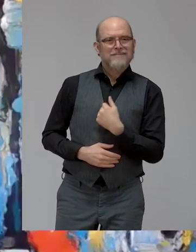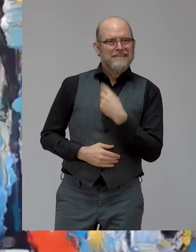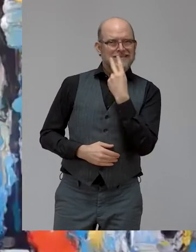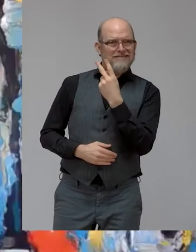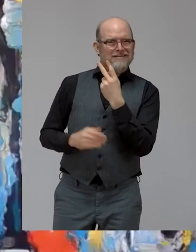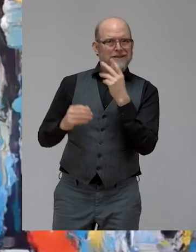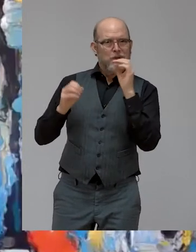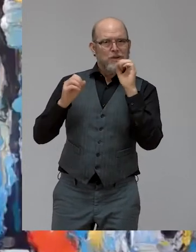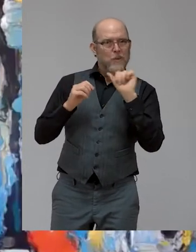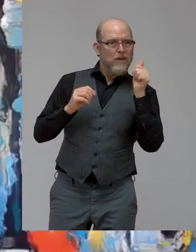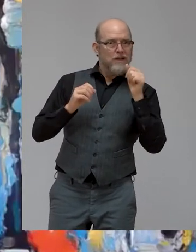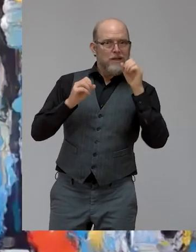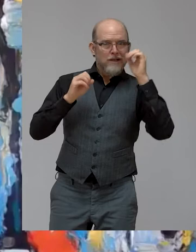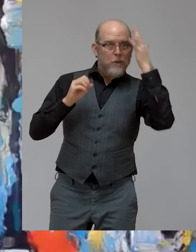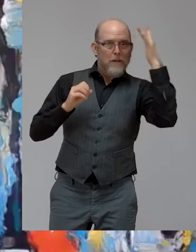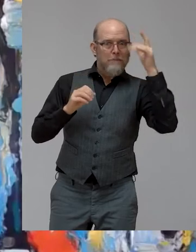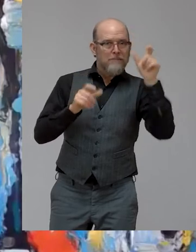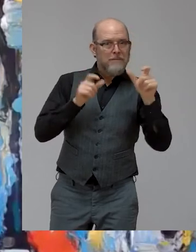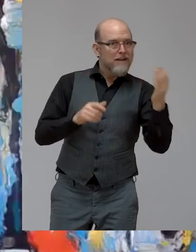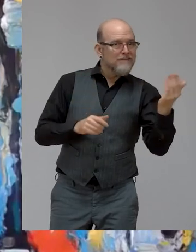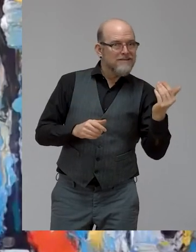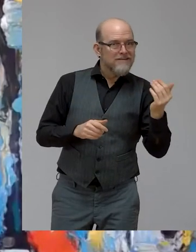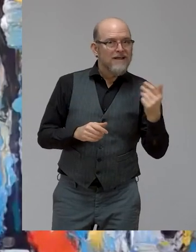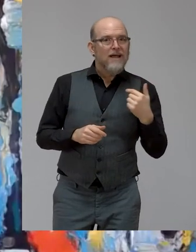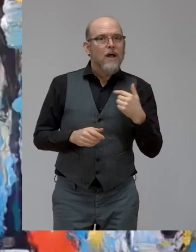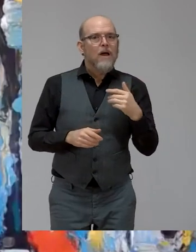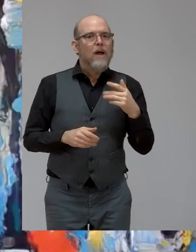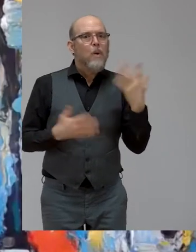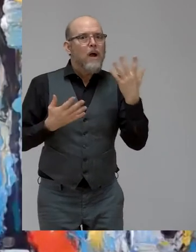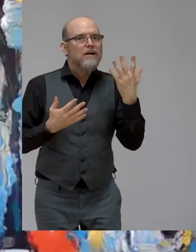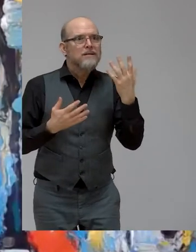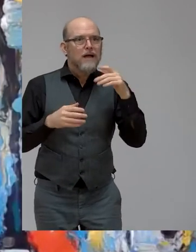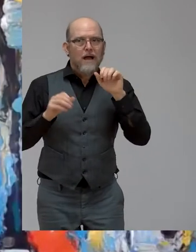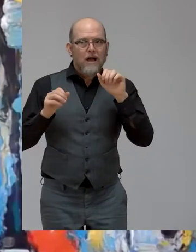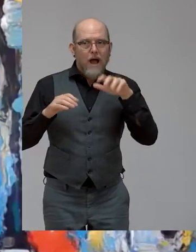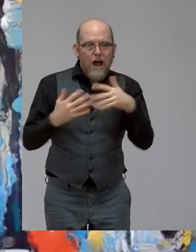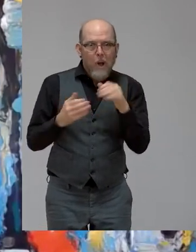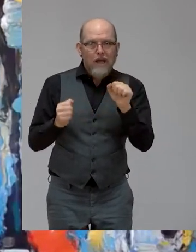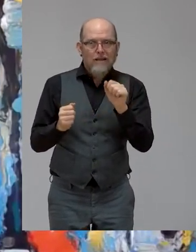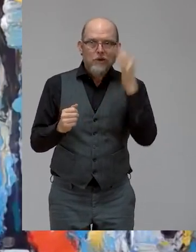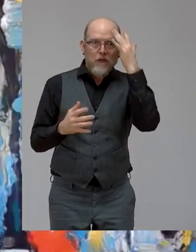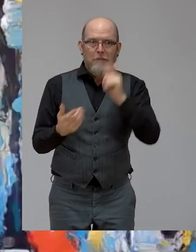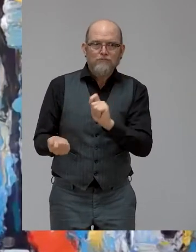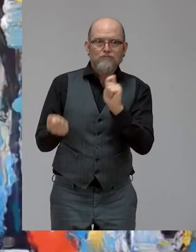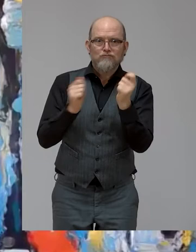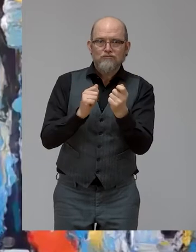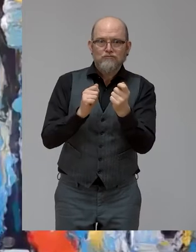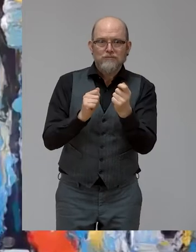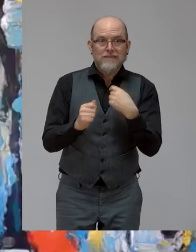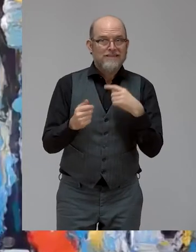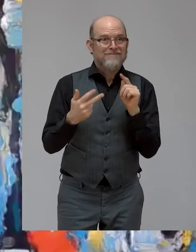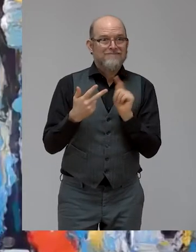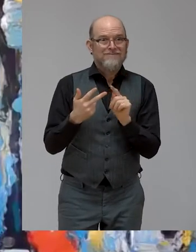the tips to hear how to fulfill these dreams. And I will, I'm very happy to invite my dear friend, Caroline,